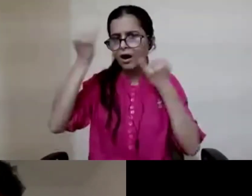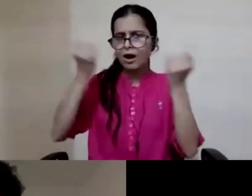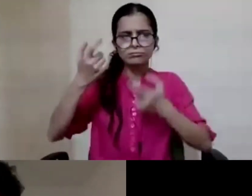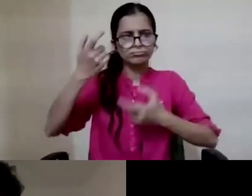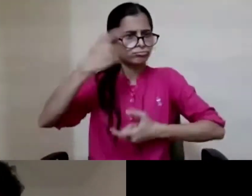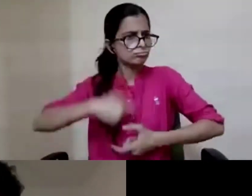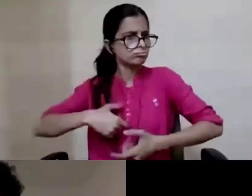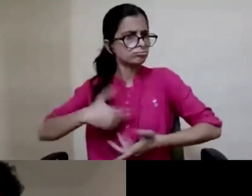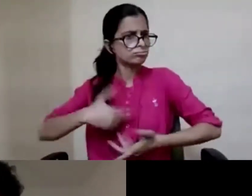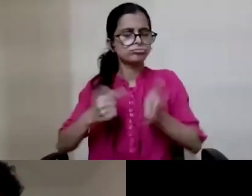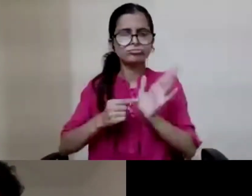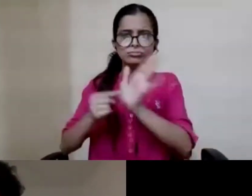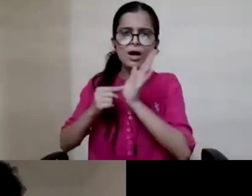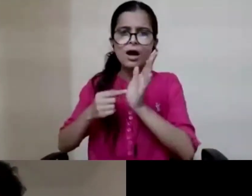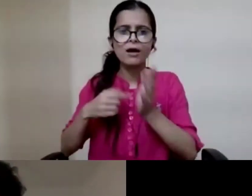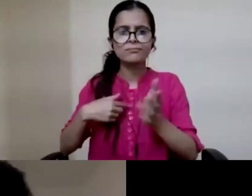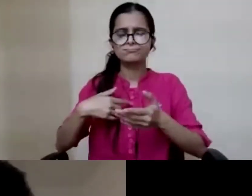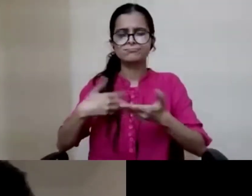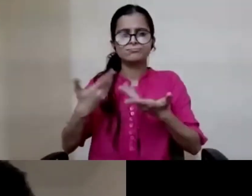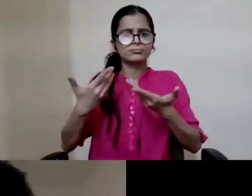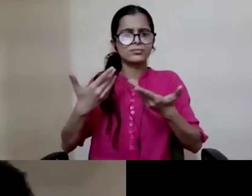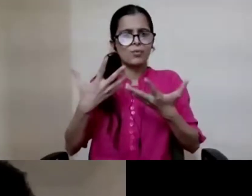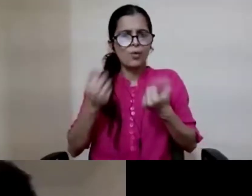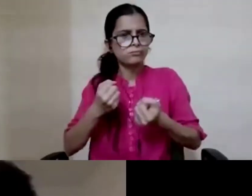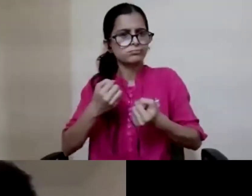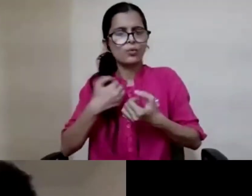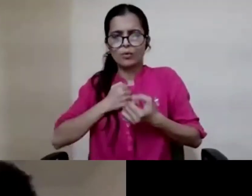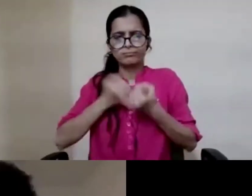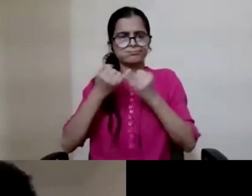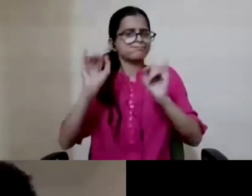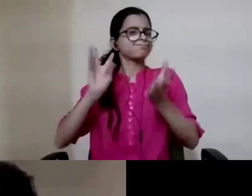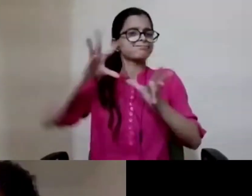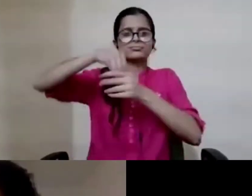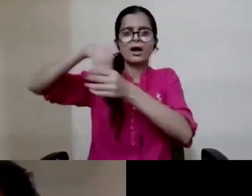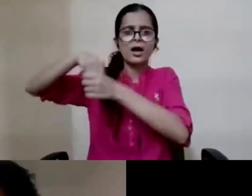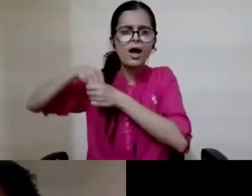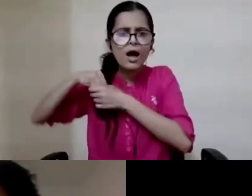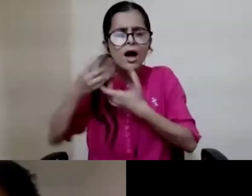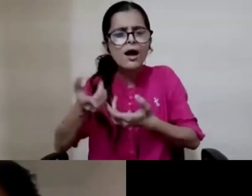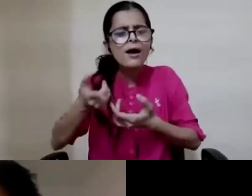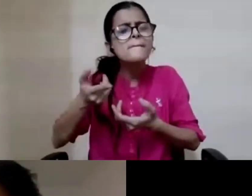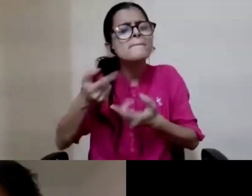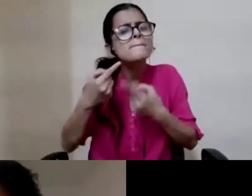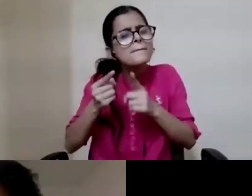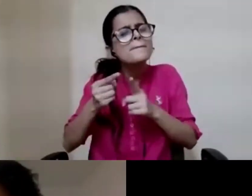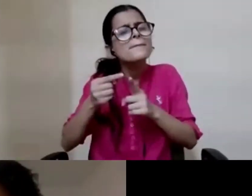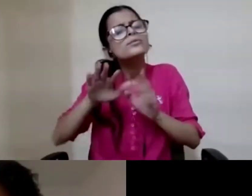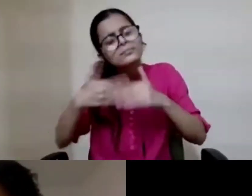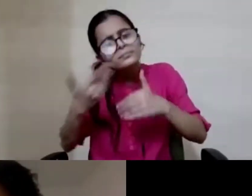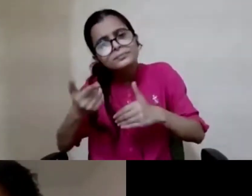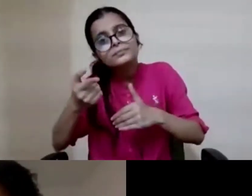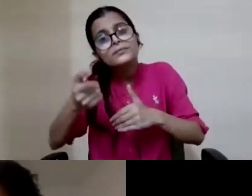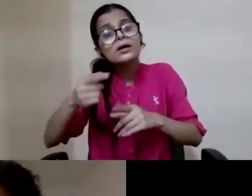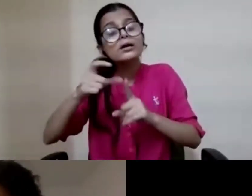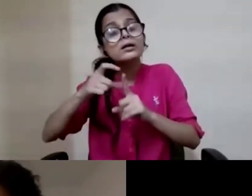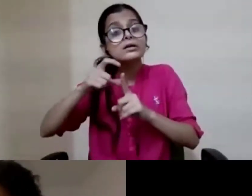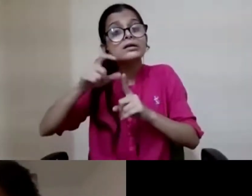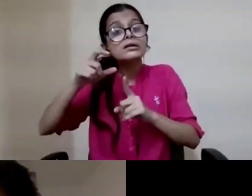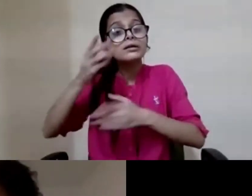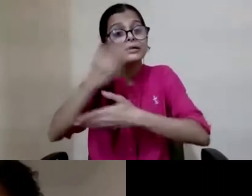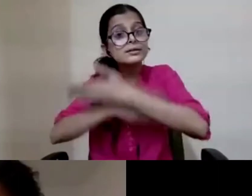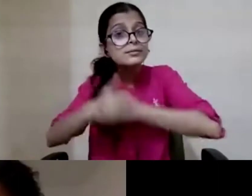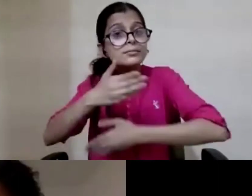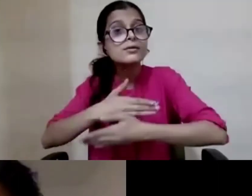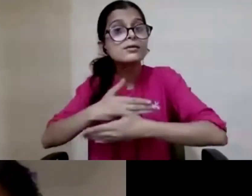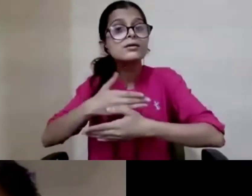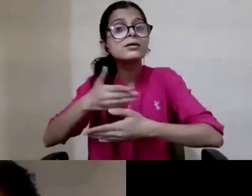about democracy would stand by these ideals. Then what does disability studies brings? Is there